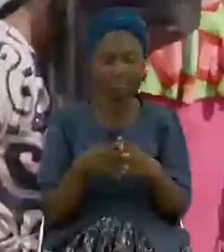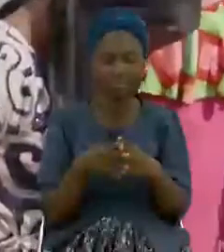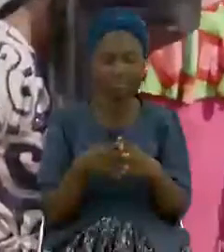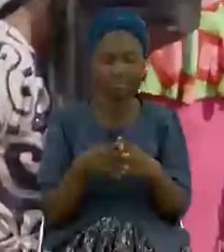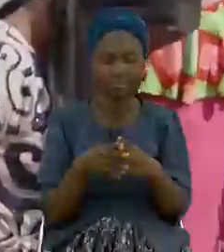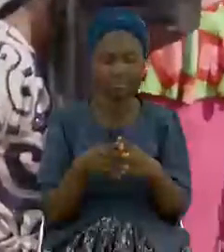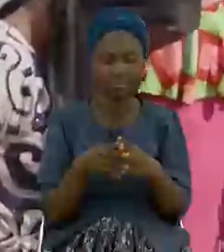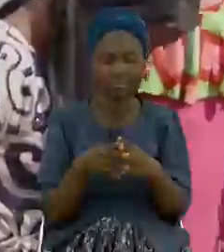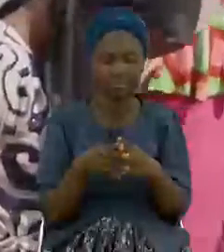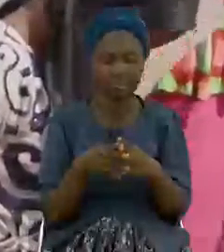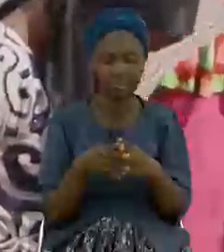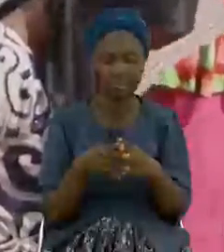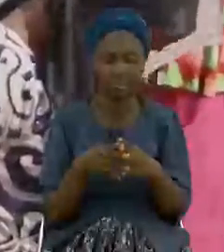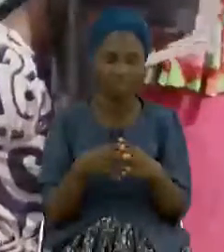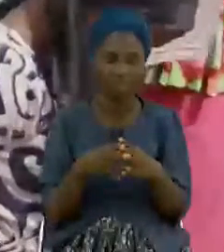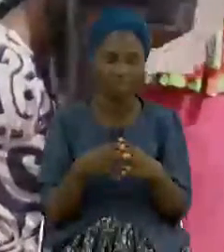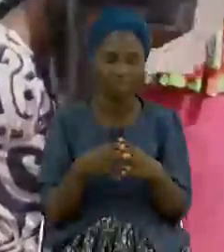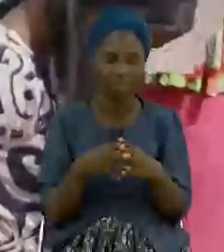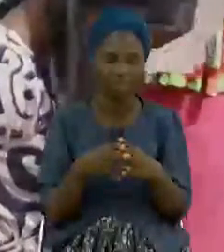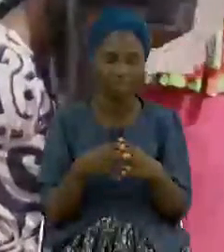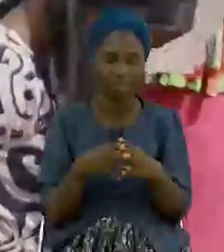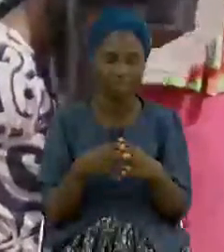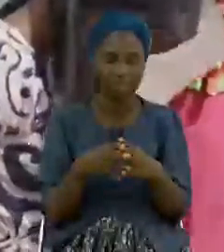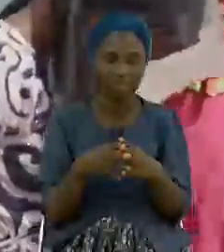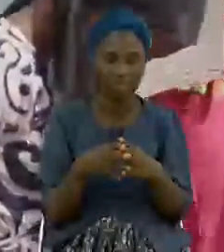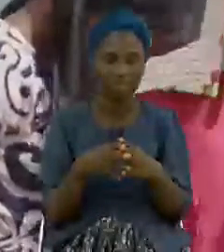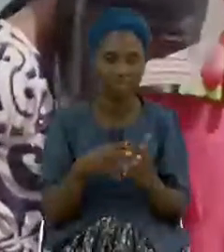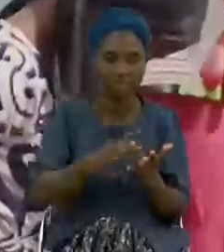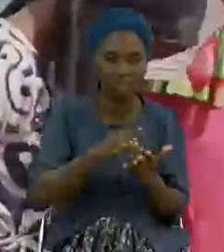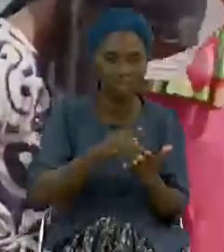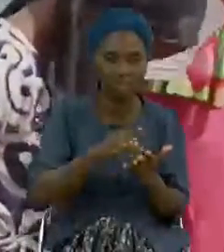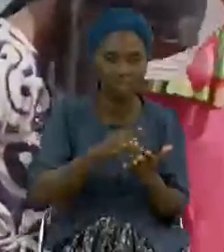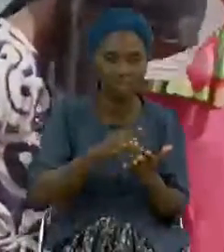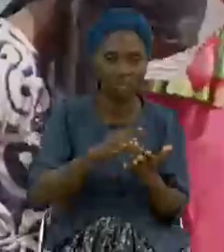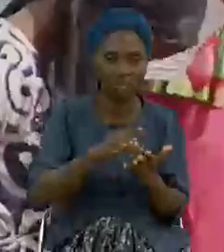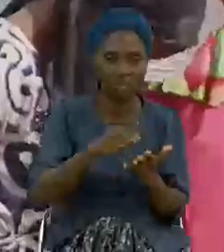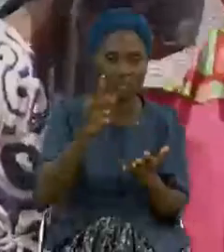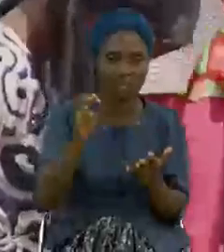Medicine for healing or persistent